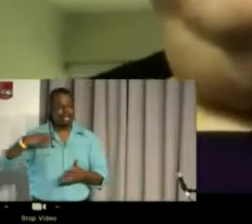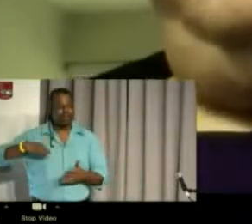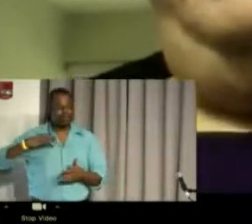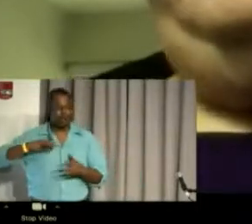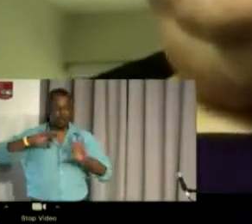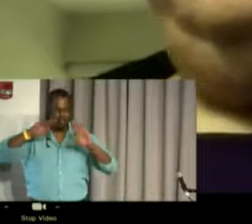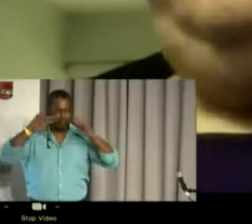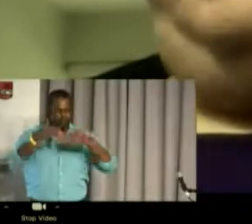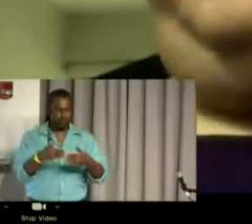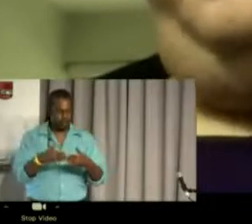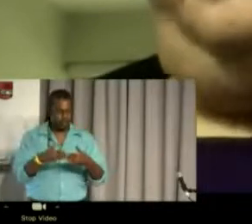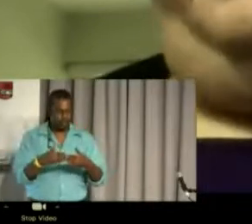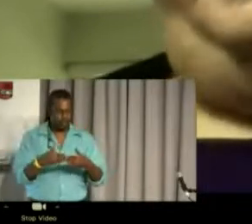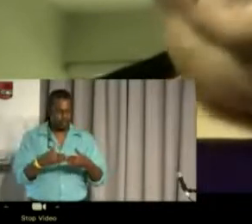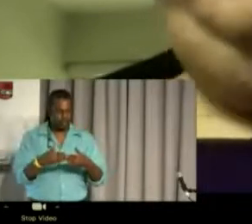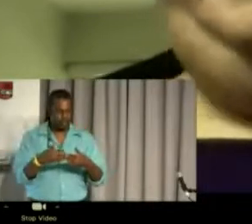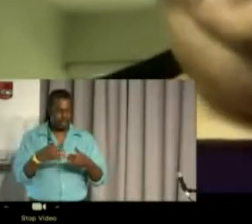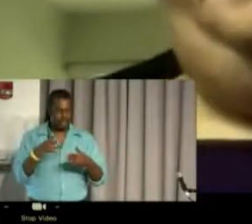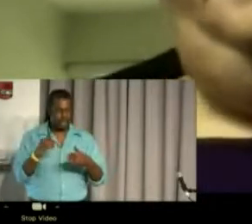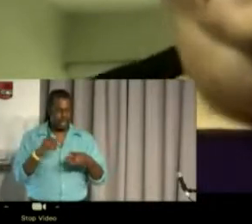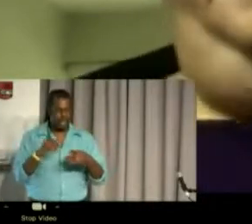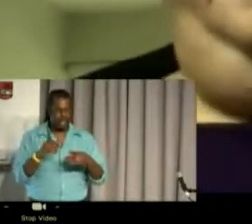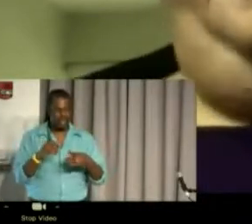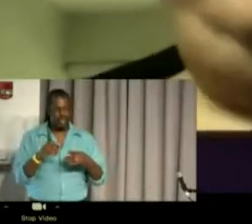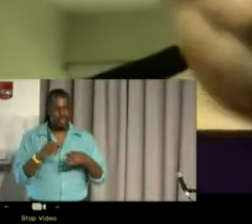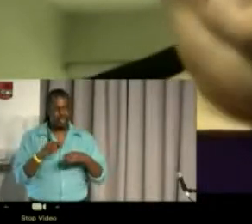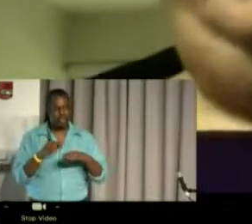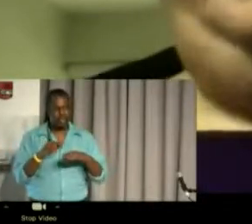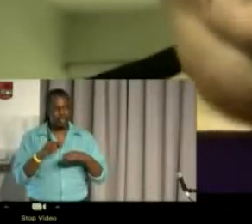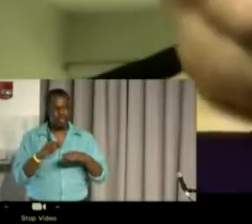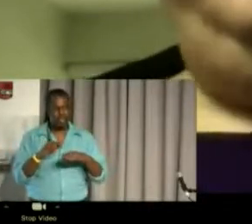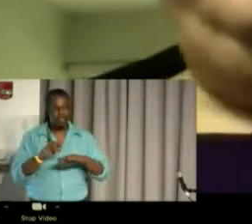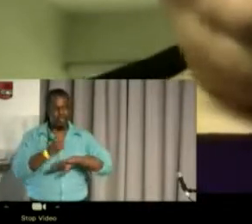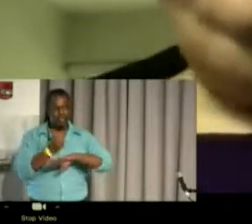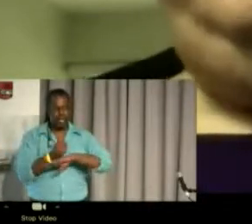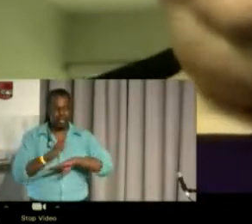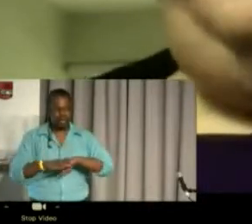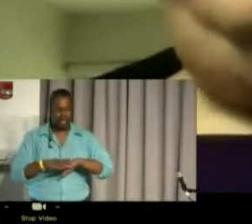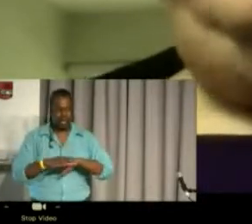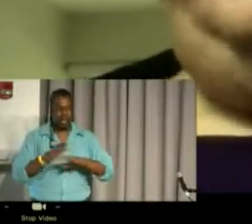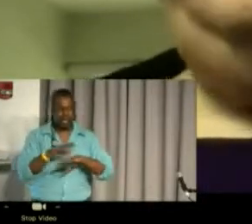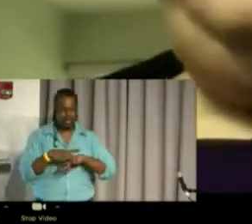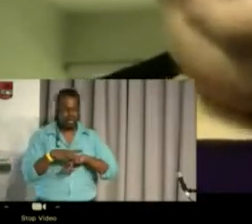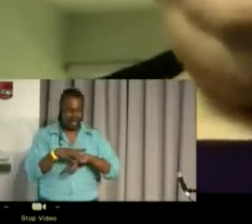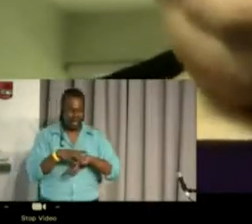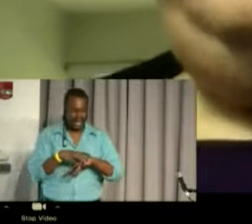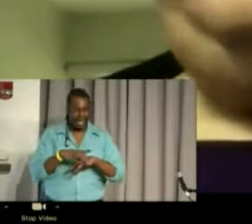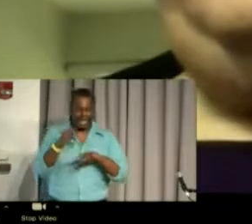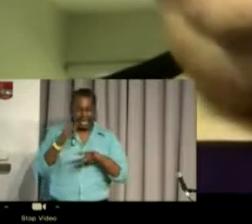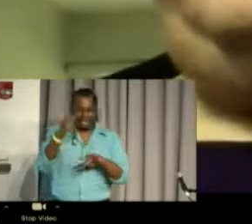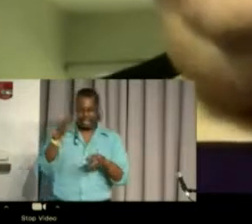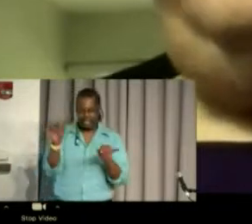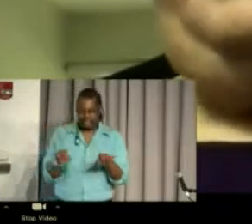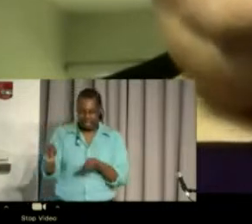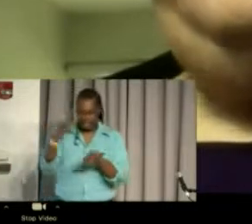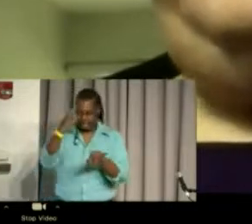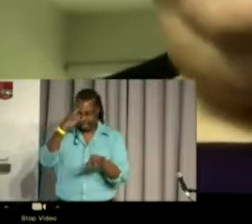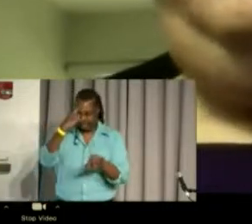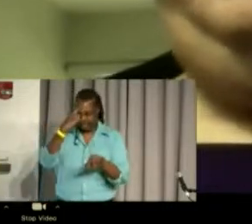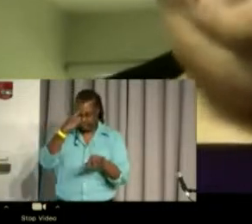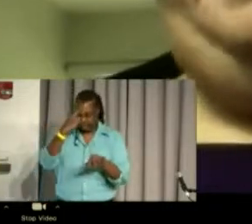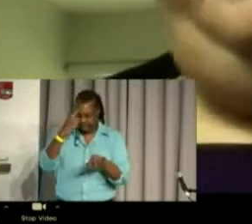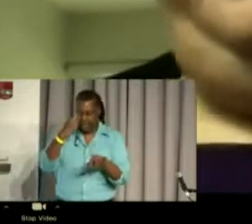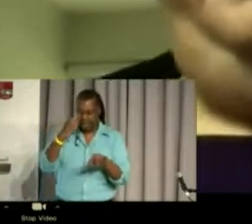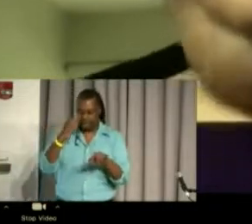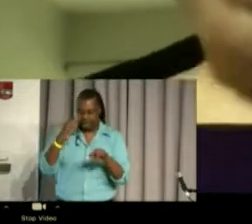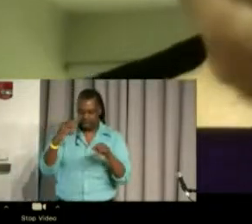the myth of endless growth on a finite planet, and a hegemonic ethos that justifies the exploitation and murder of natural